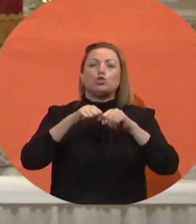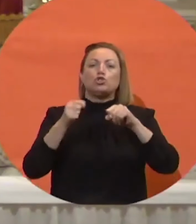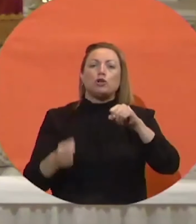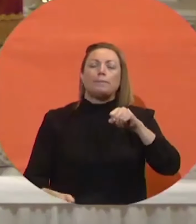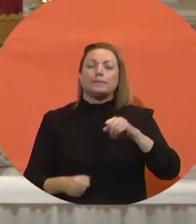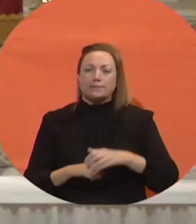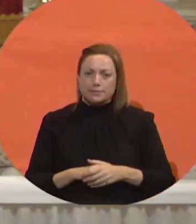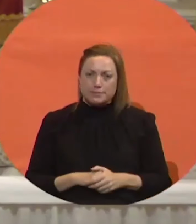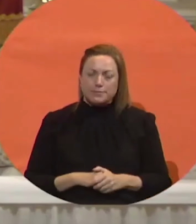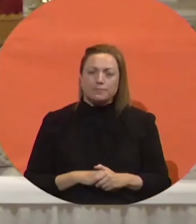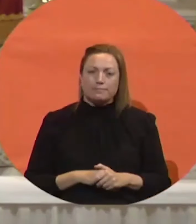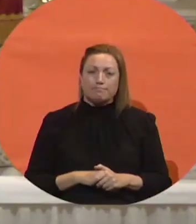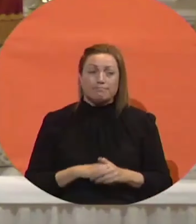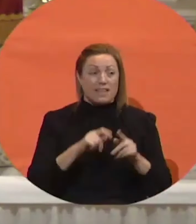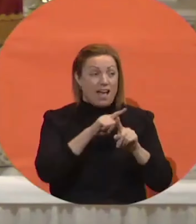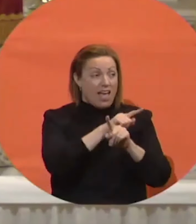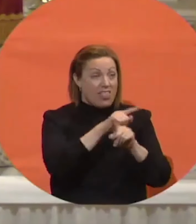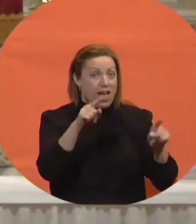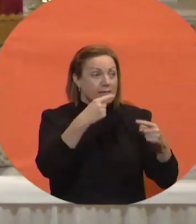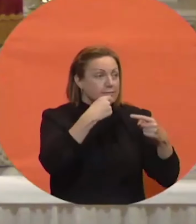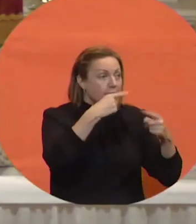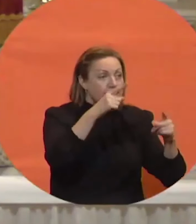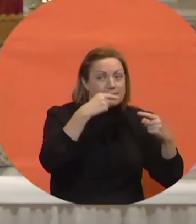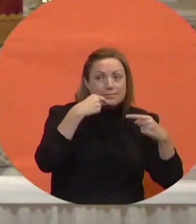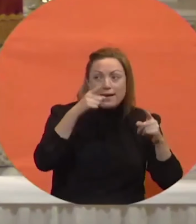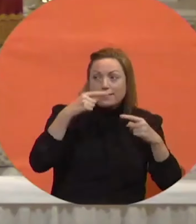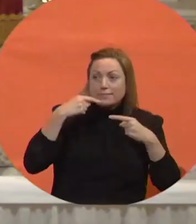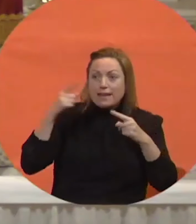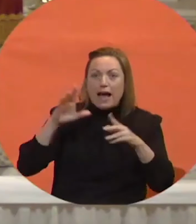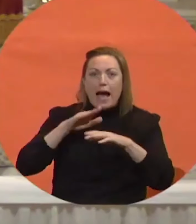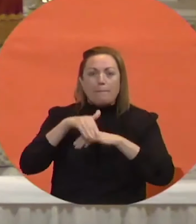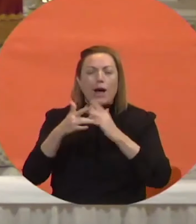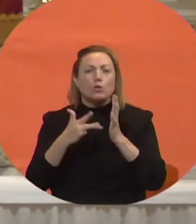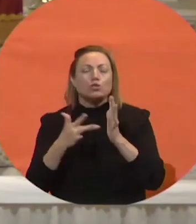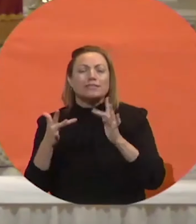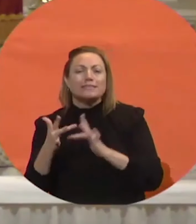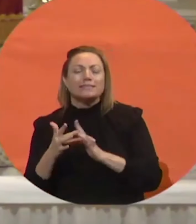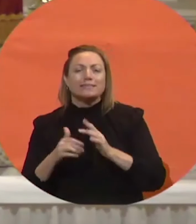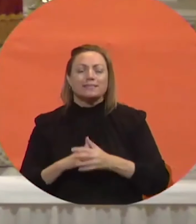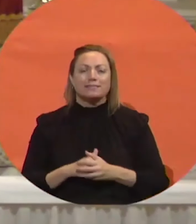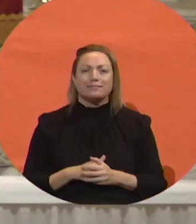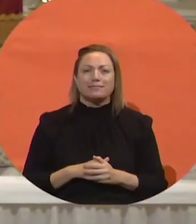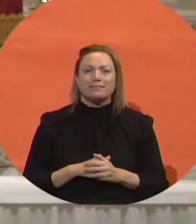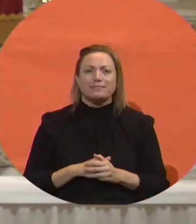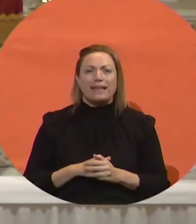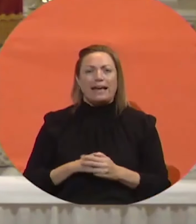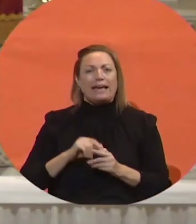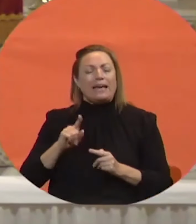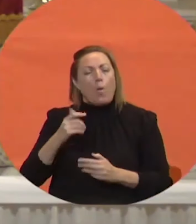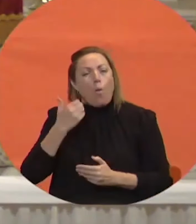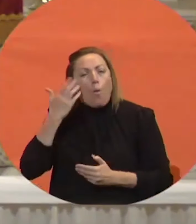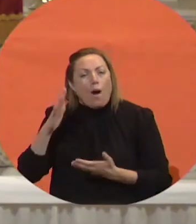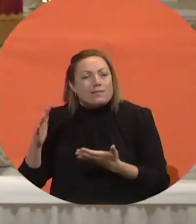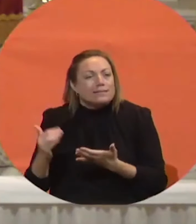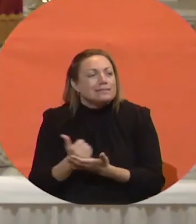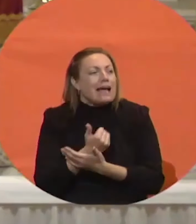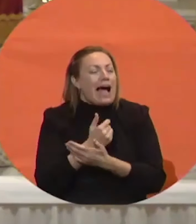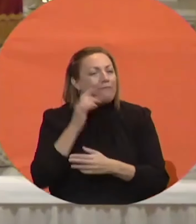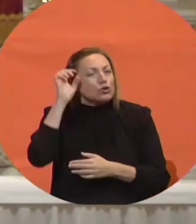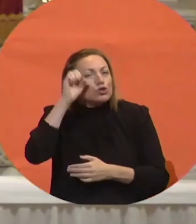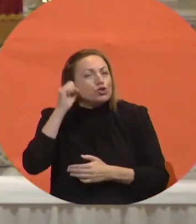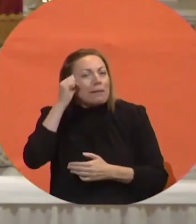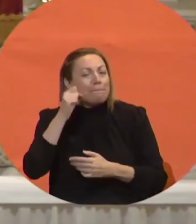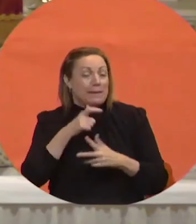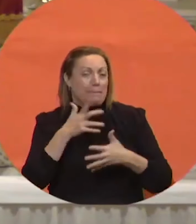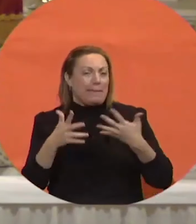They retold his parable of a shepherd who spares no effort to save a lost sheep, and when he finds